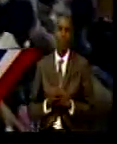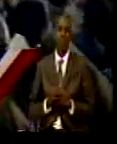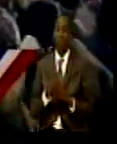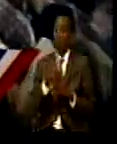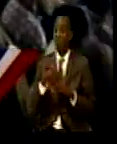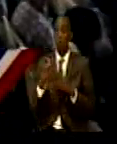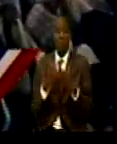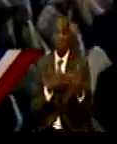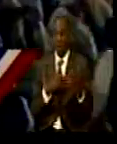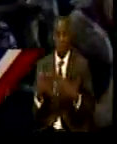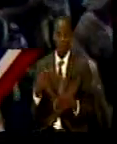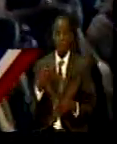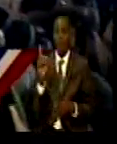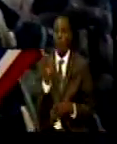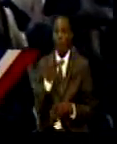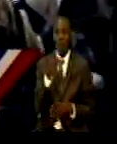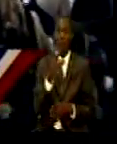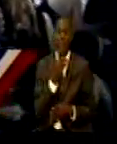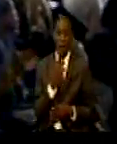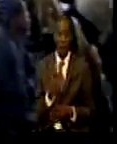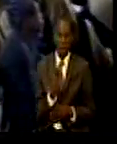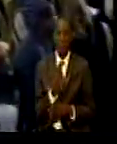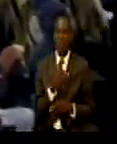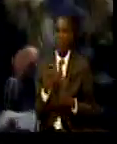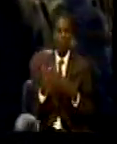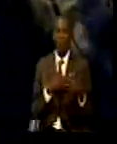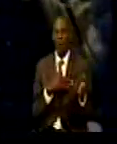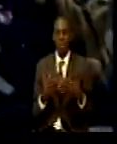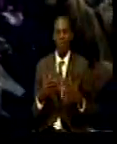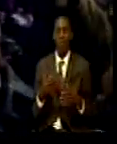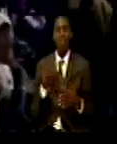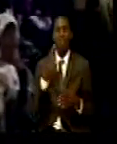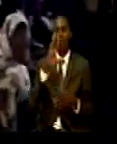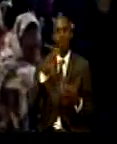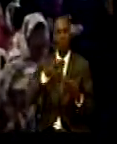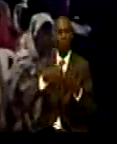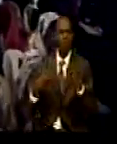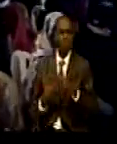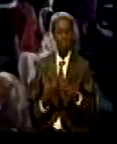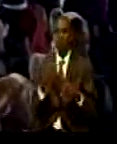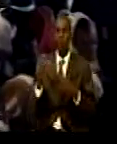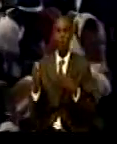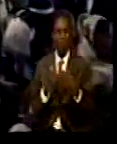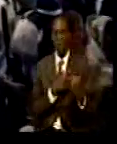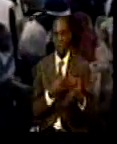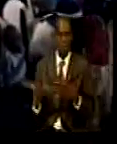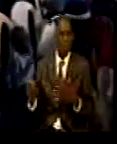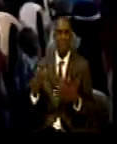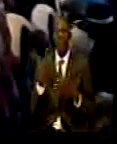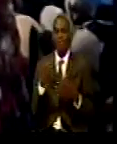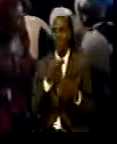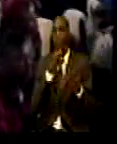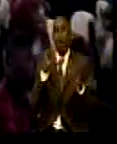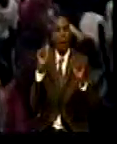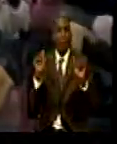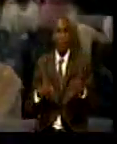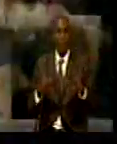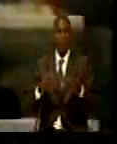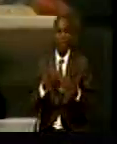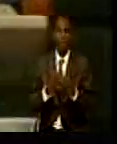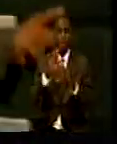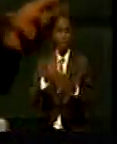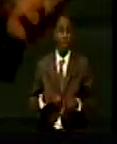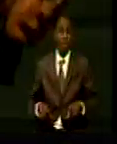you are, and no matter your predicament, no matter the impossibilities in your life,